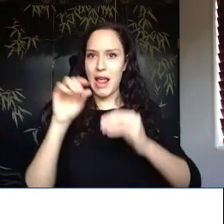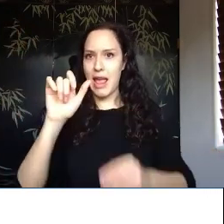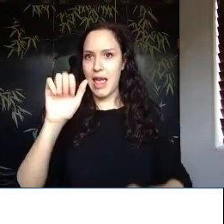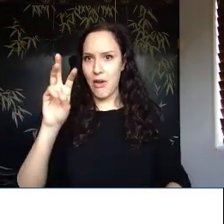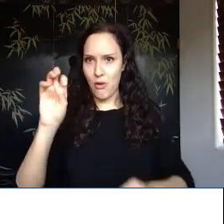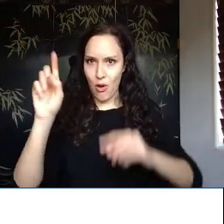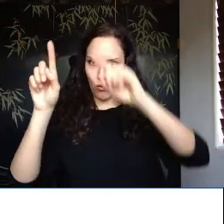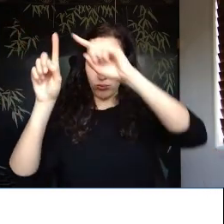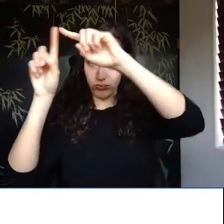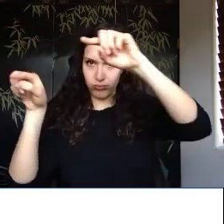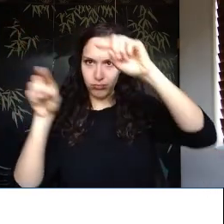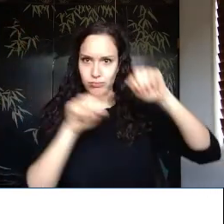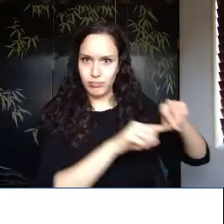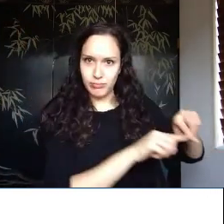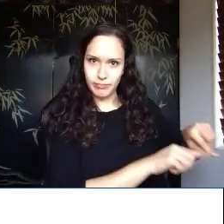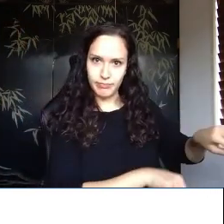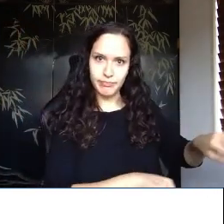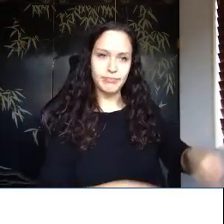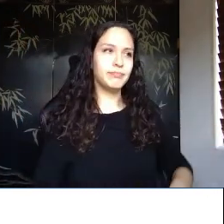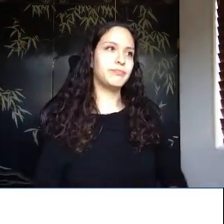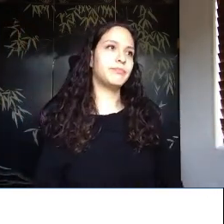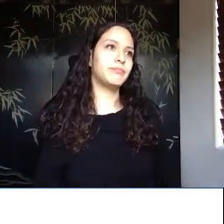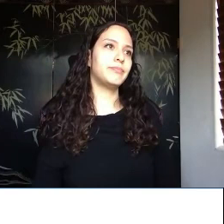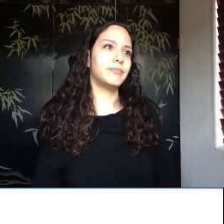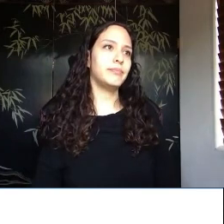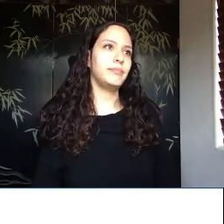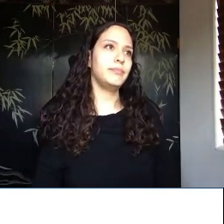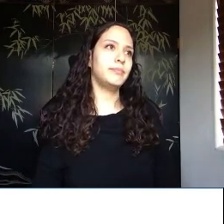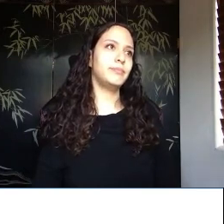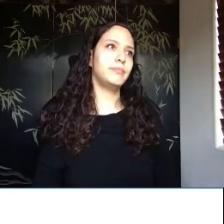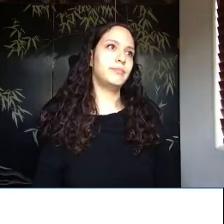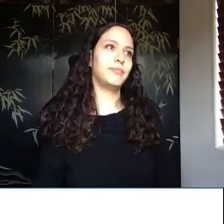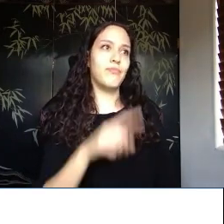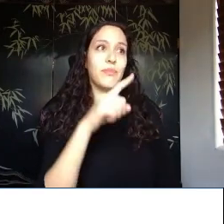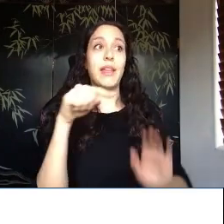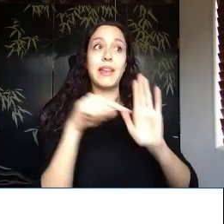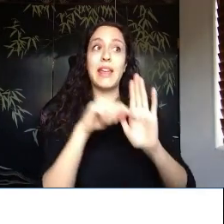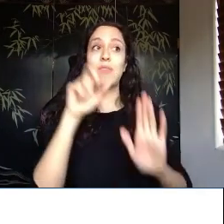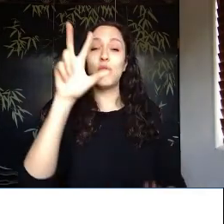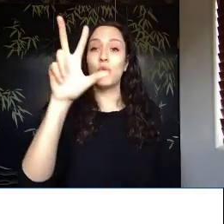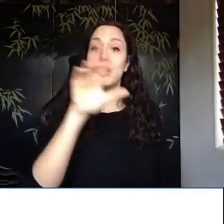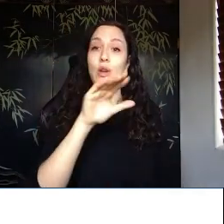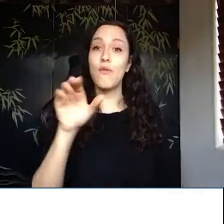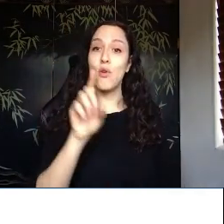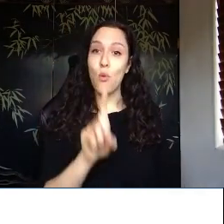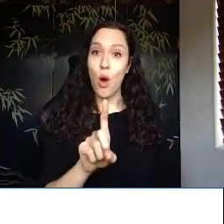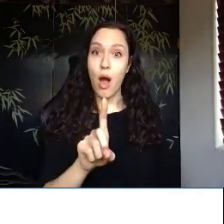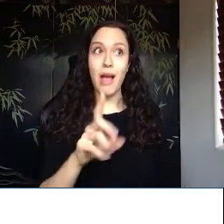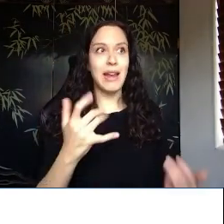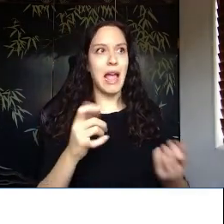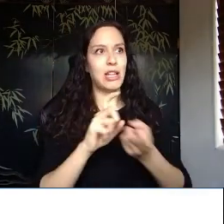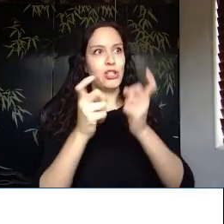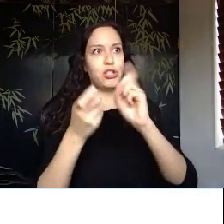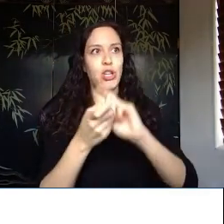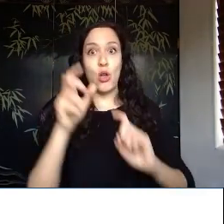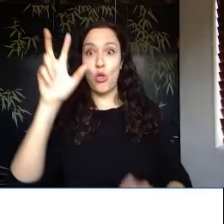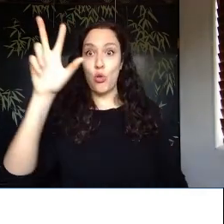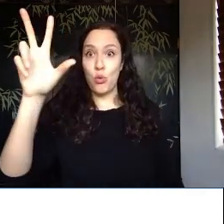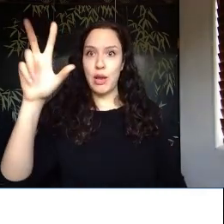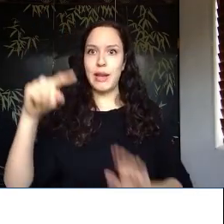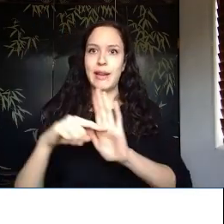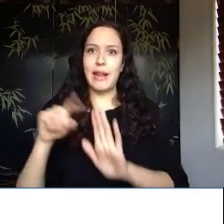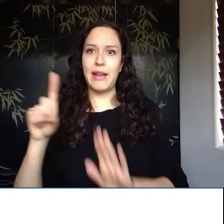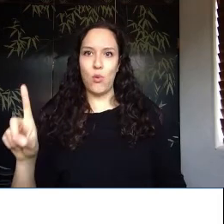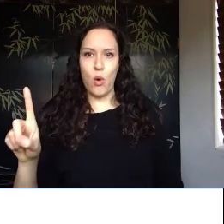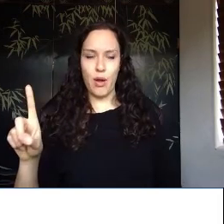it was negative 3 over 1, but what if I change it to be 3 over negative 1? So I'll go up 3 this time. Instead of